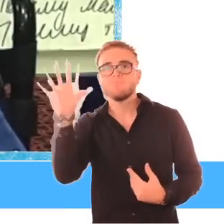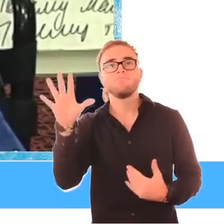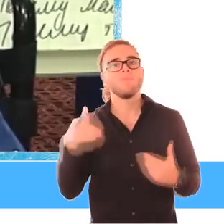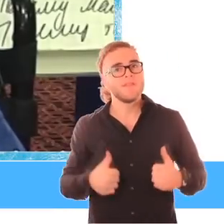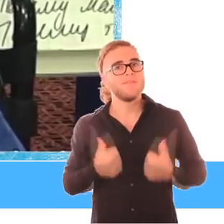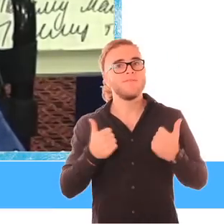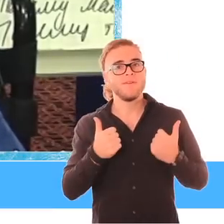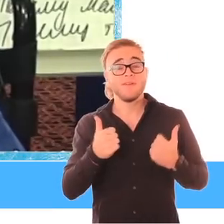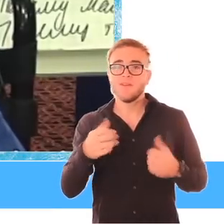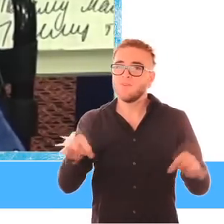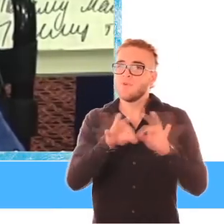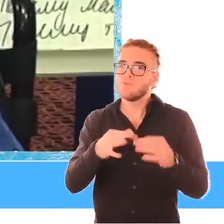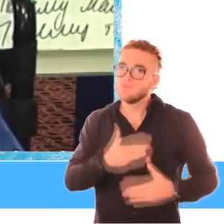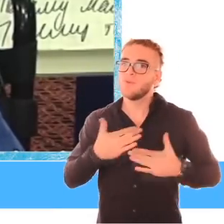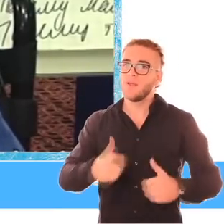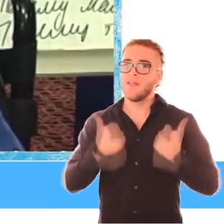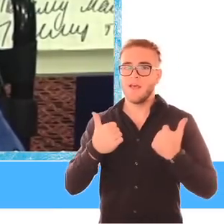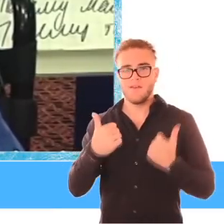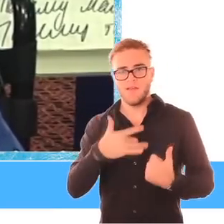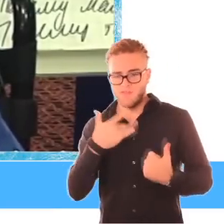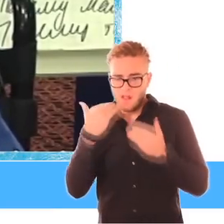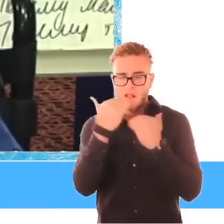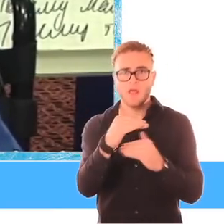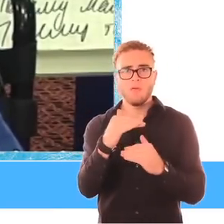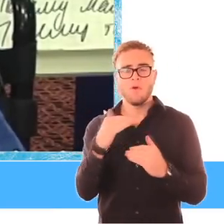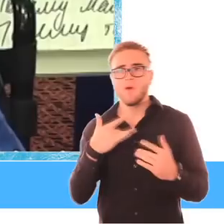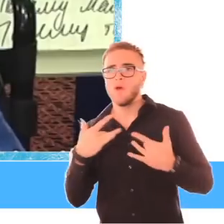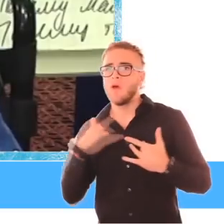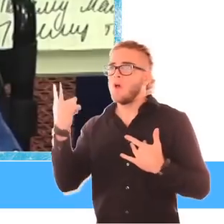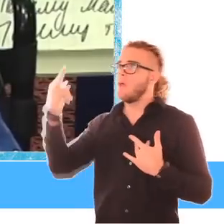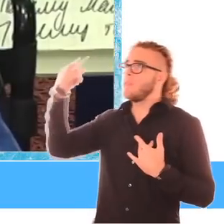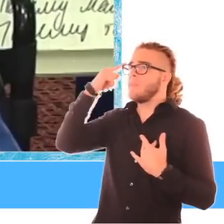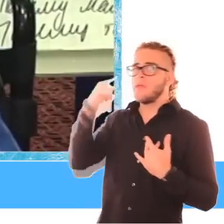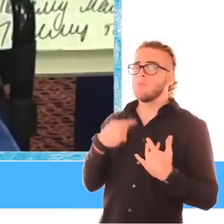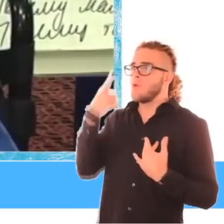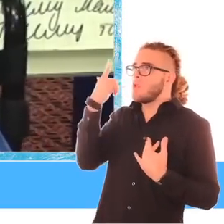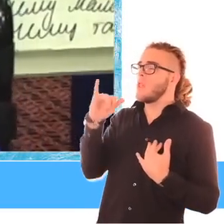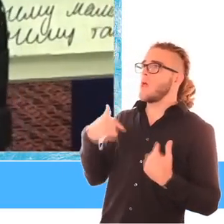It is necessary just to enjoy life without feeling constricted, worrying about what someone might think of you,